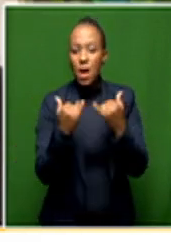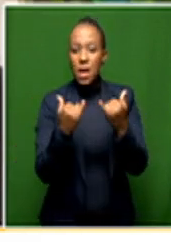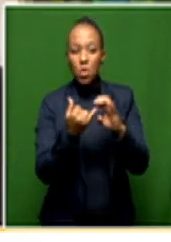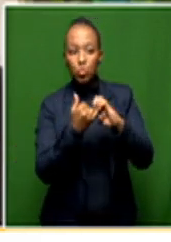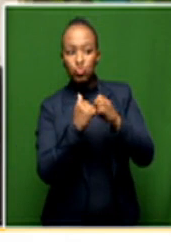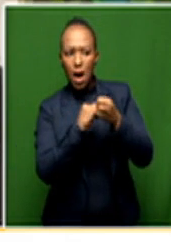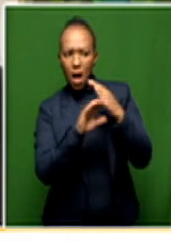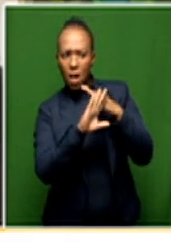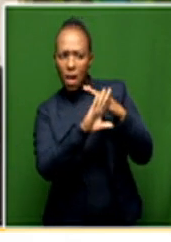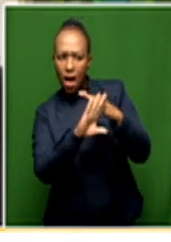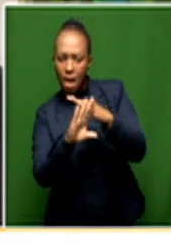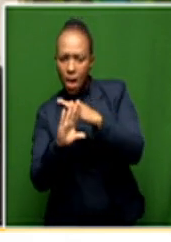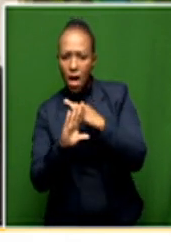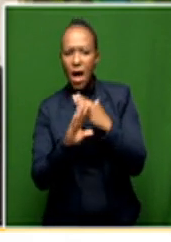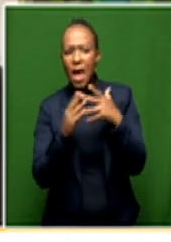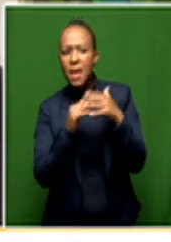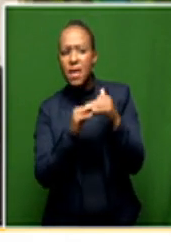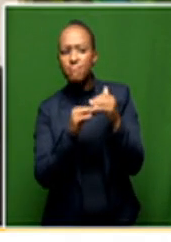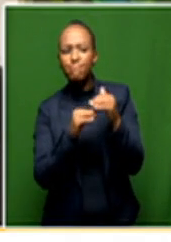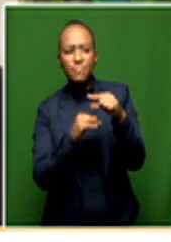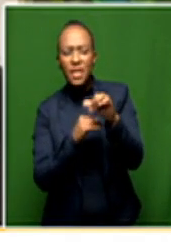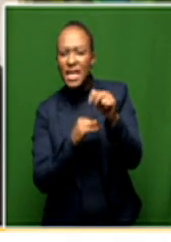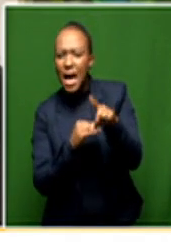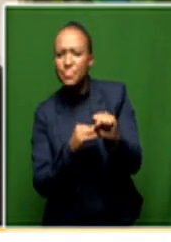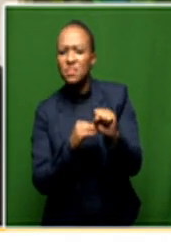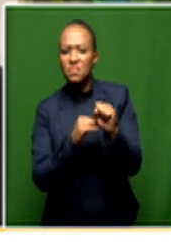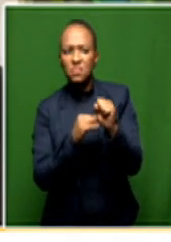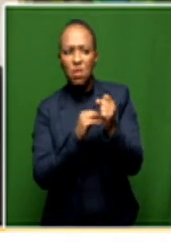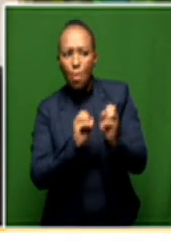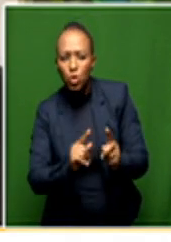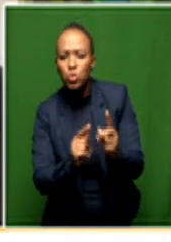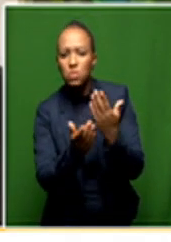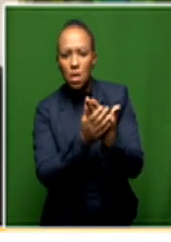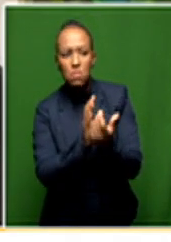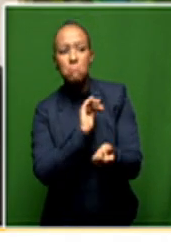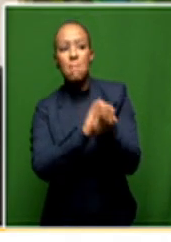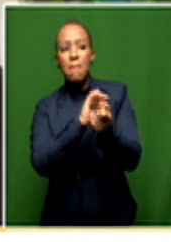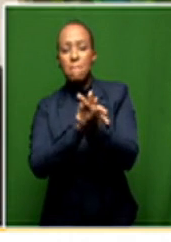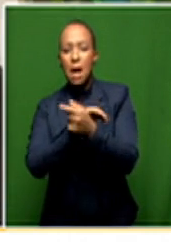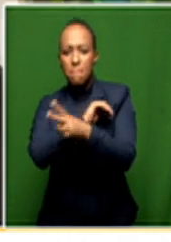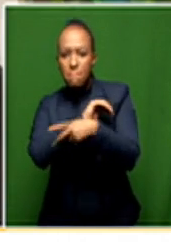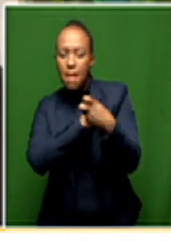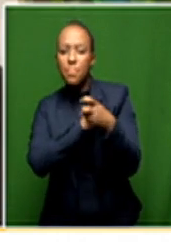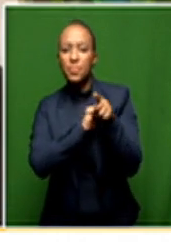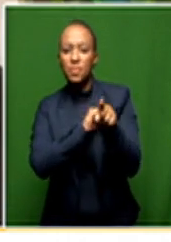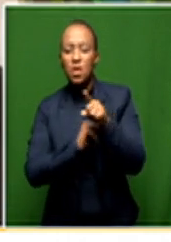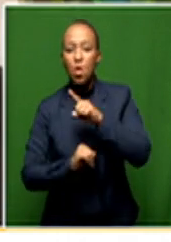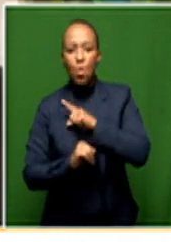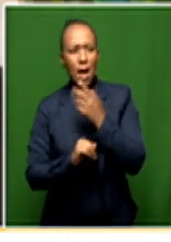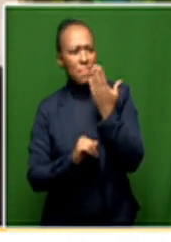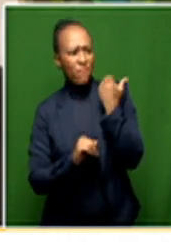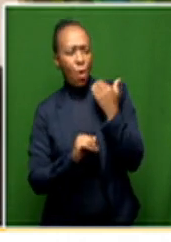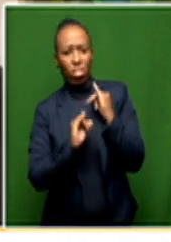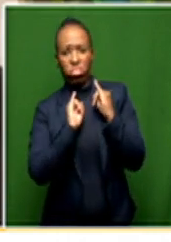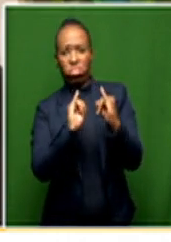loopholes. Which loopholes have you identified specifically that allowed for some of these dubious deeds